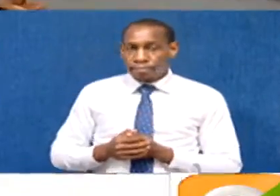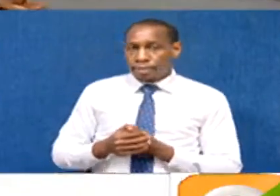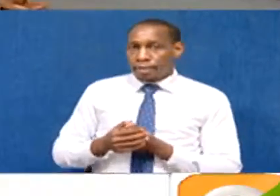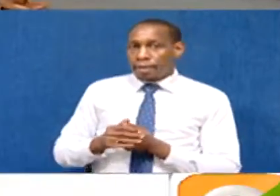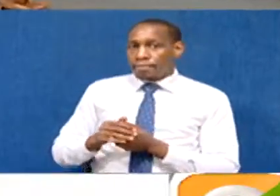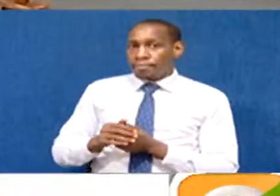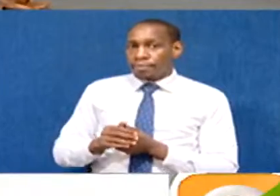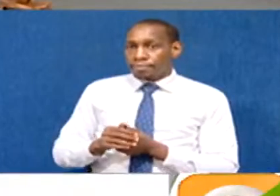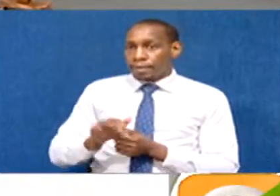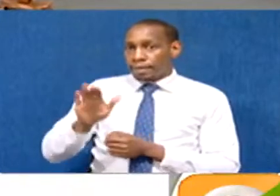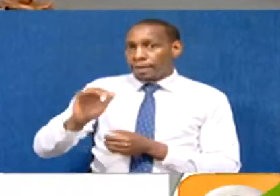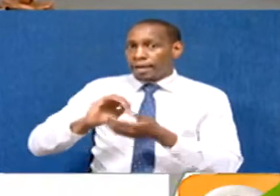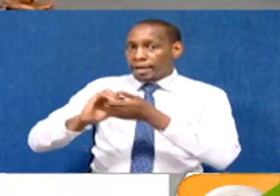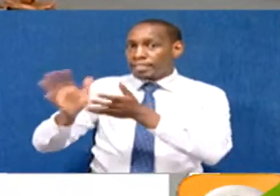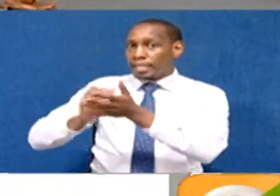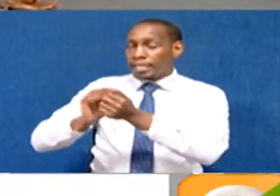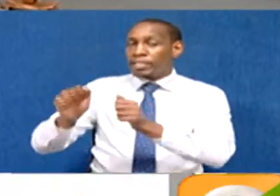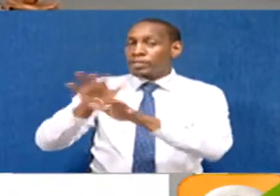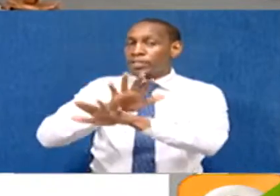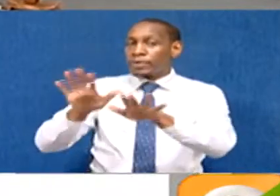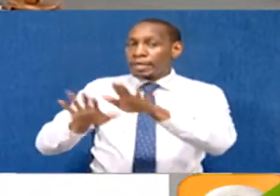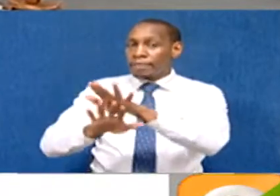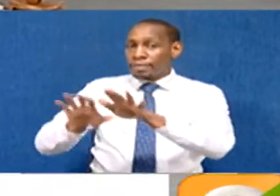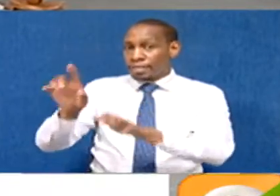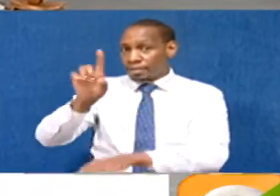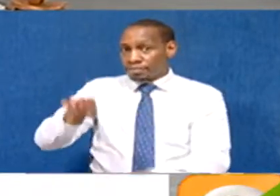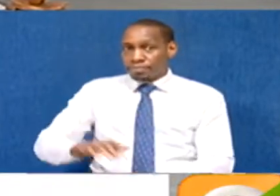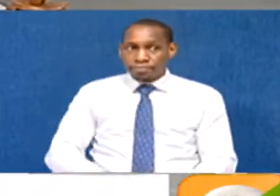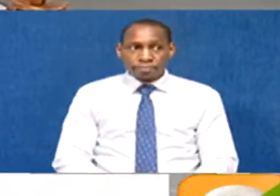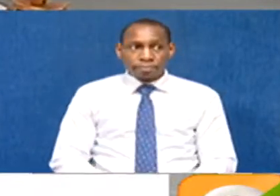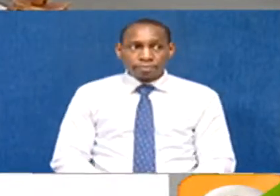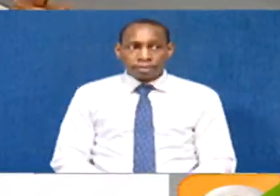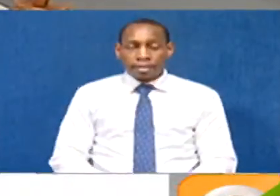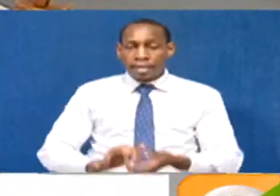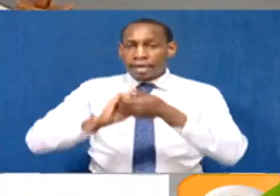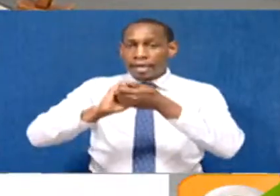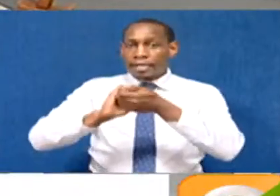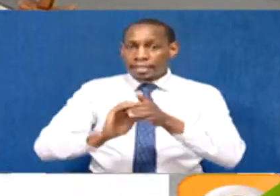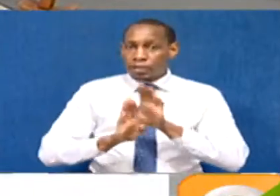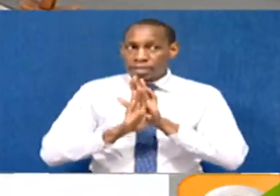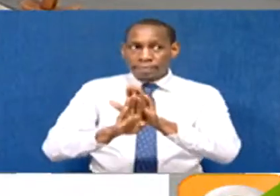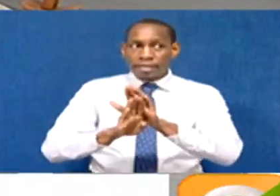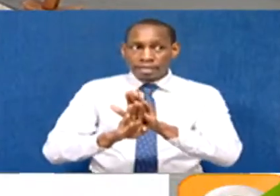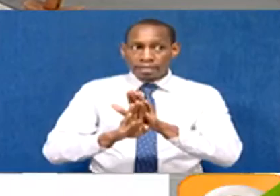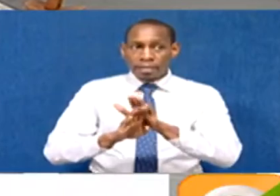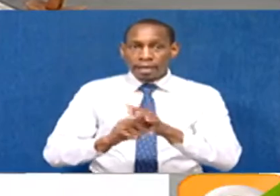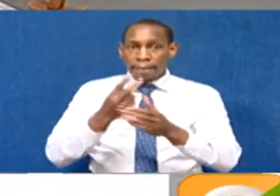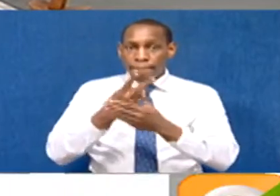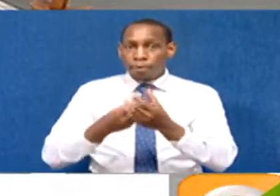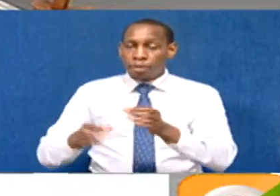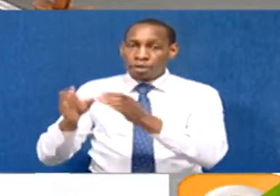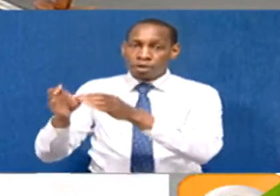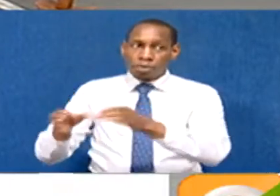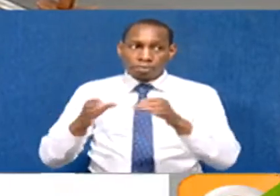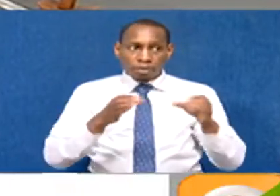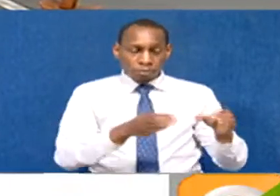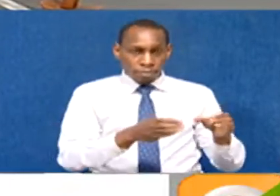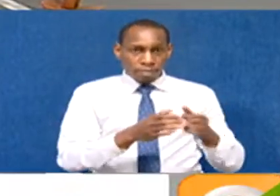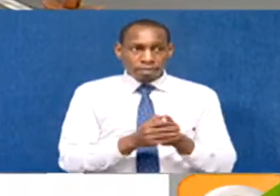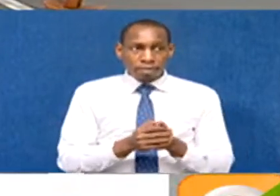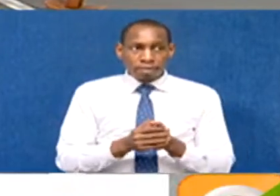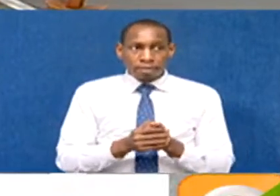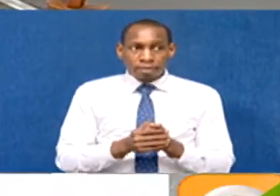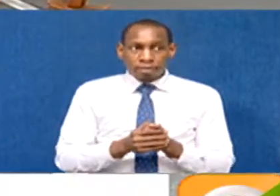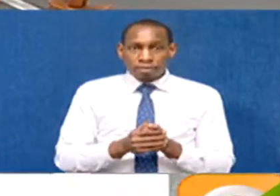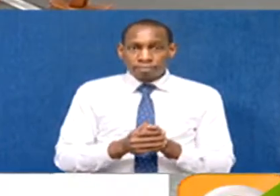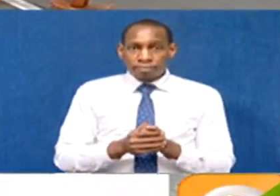you, the handshake destroyed everything. The handshake was a betrayal on both sides. You know, from their end, there